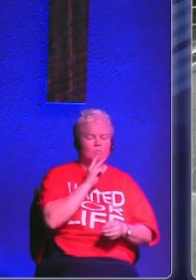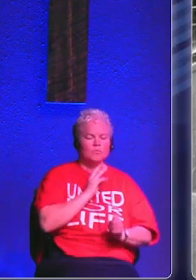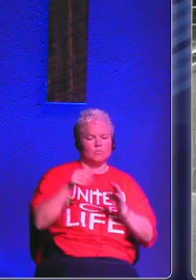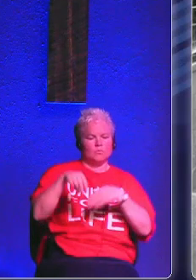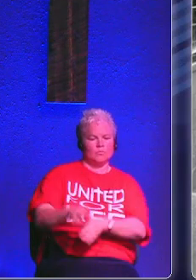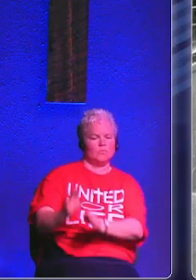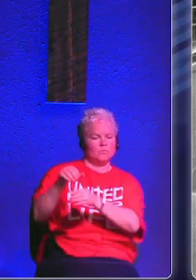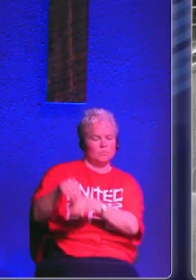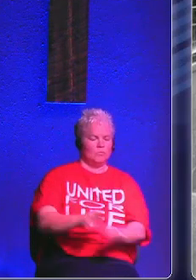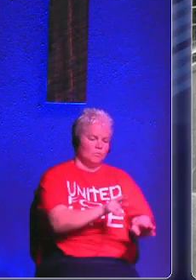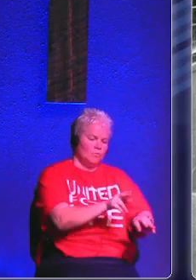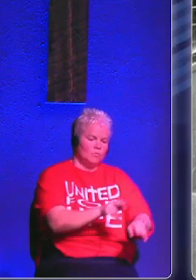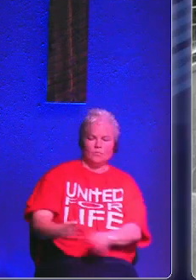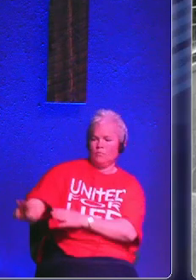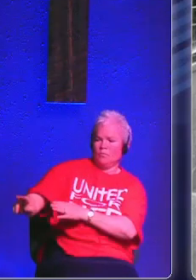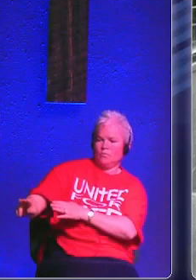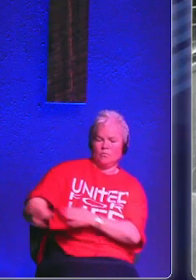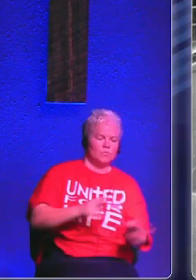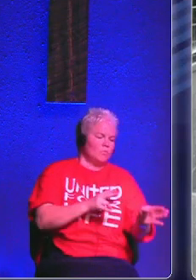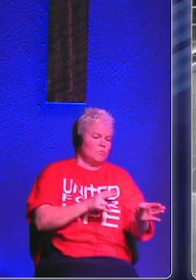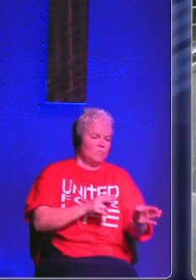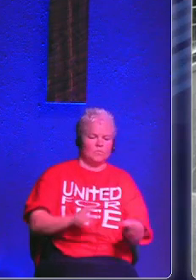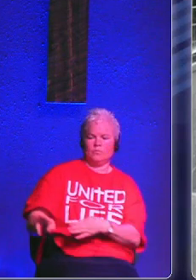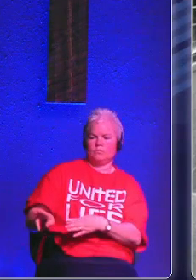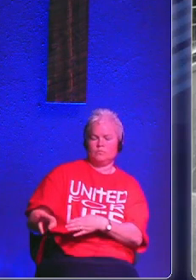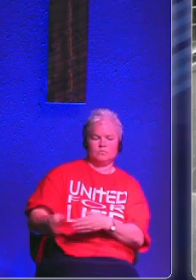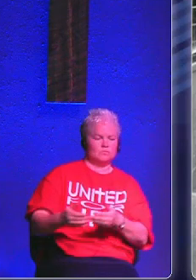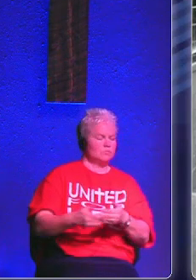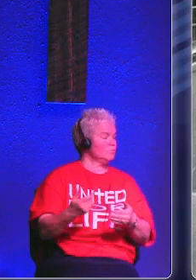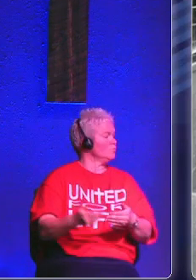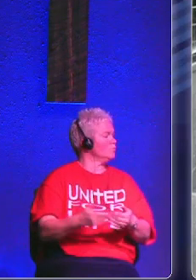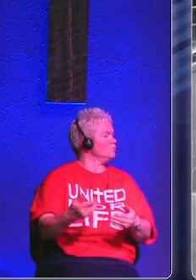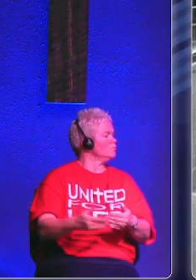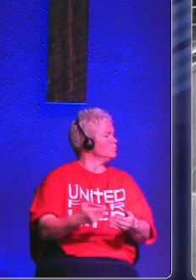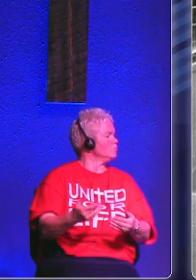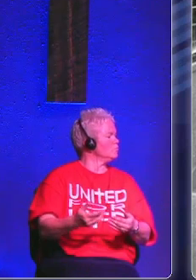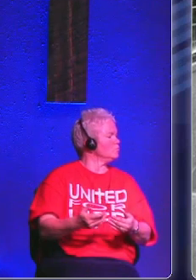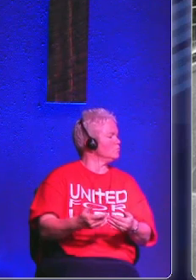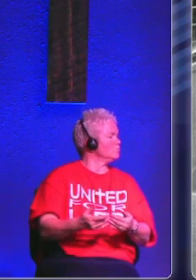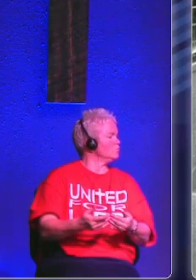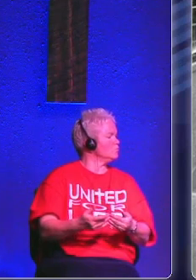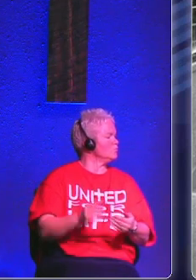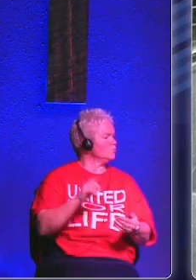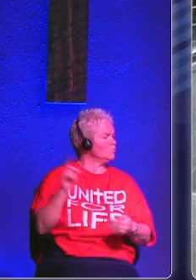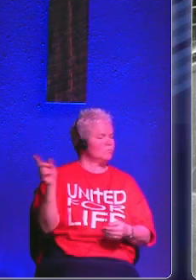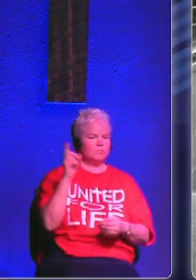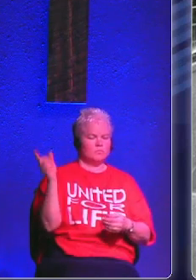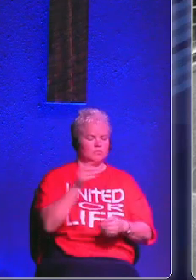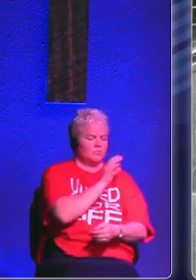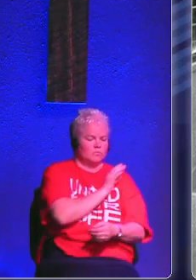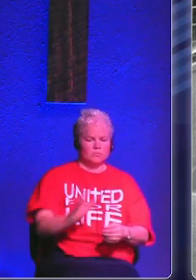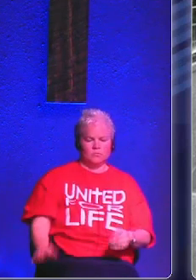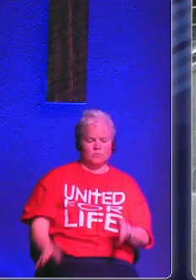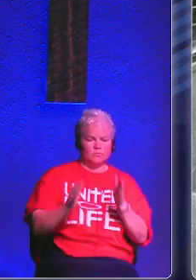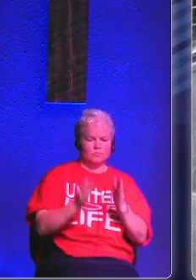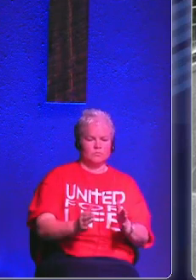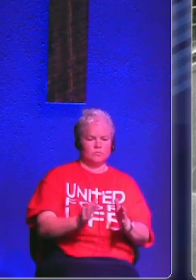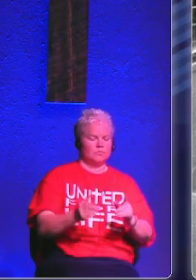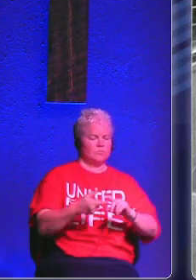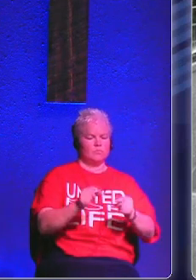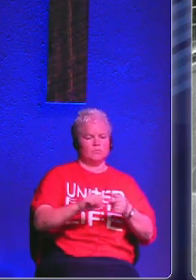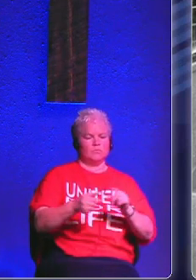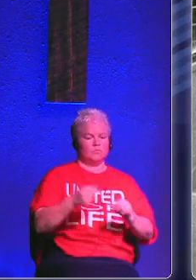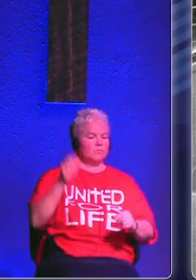wherever culture wants to take you. That's easy. That's not always the Christian message